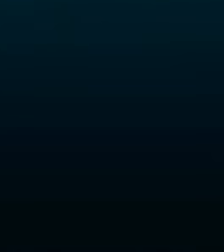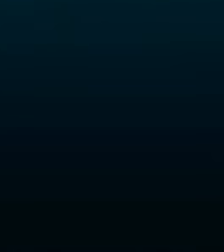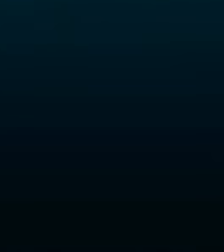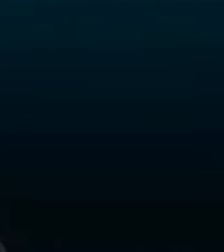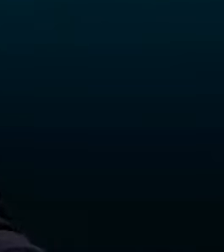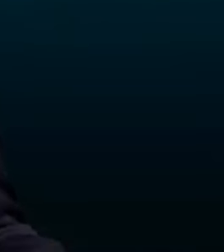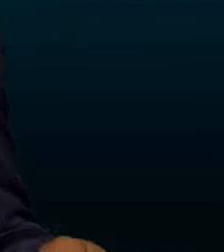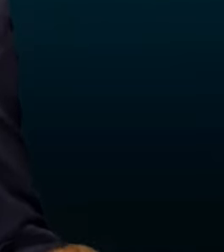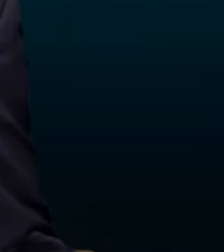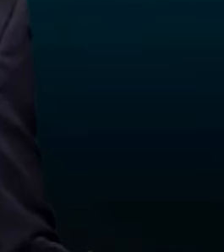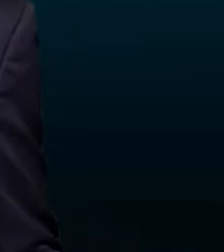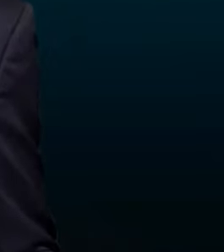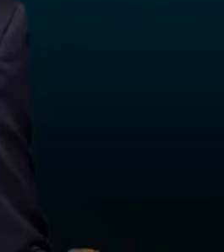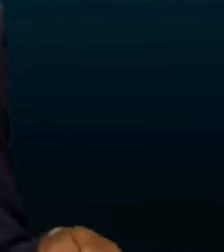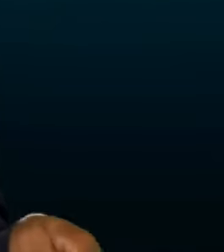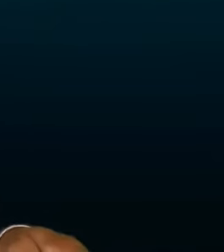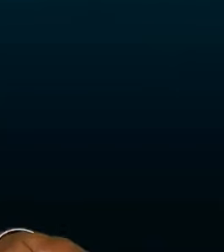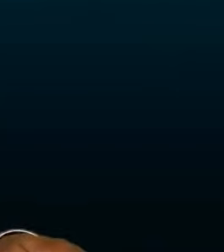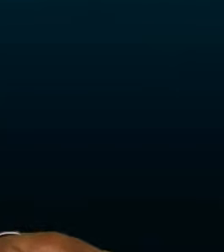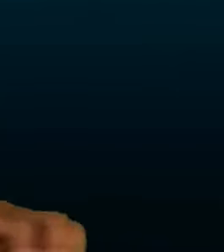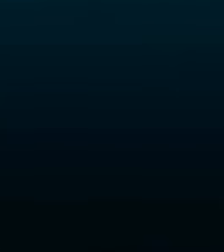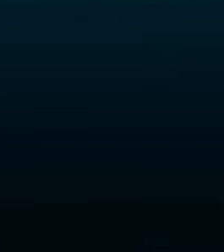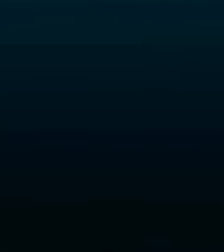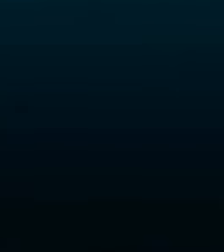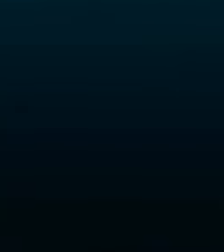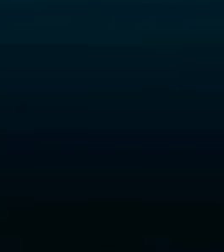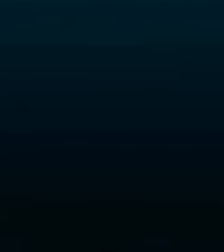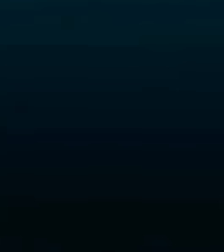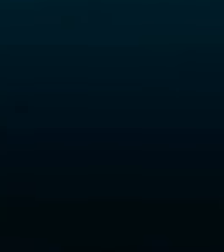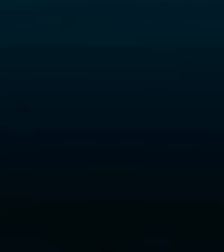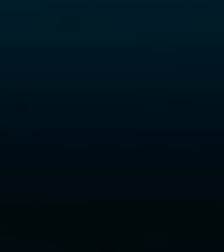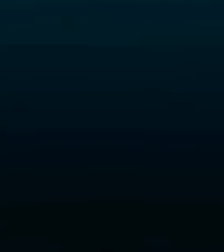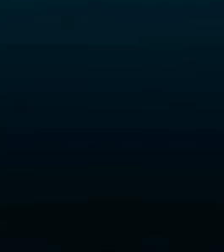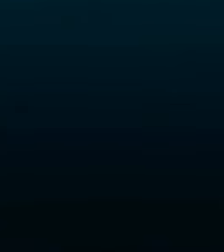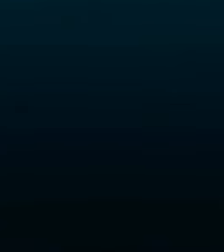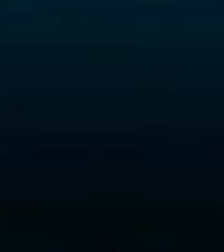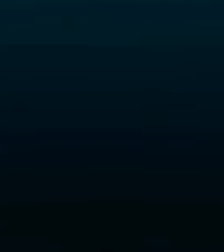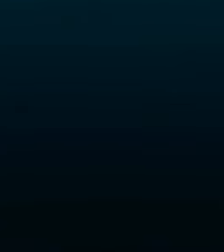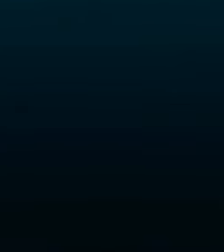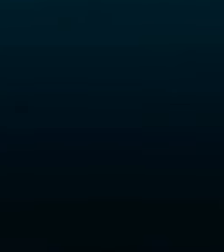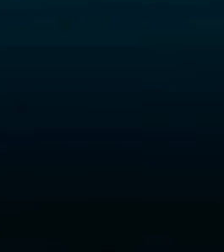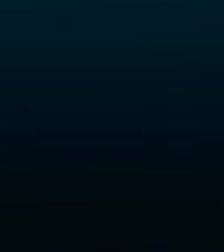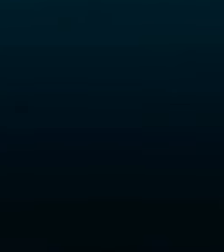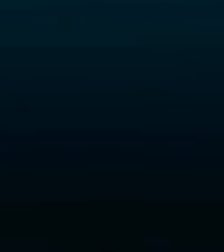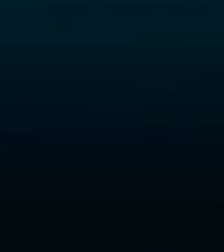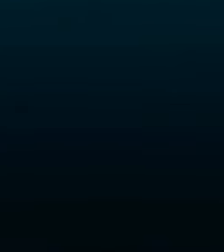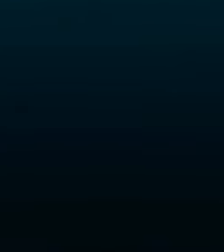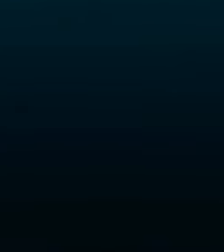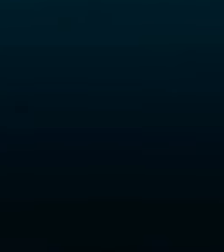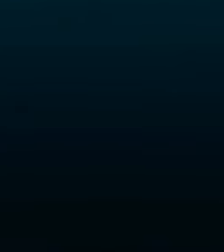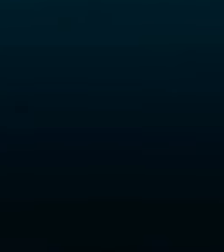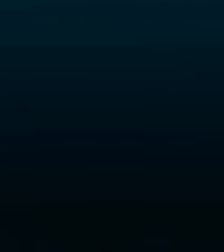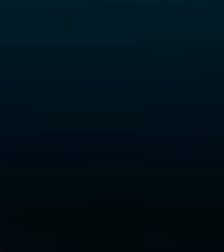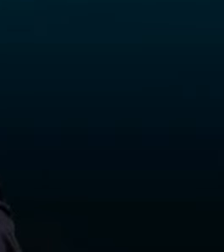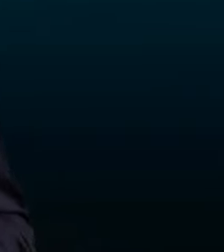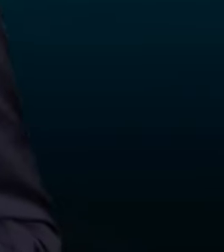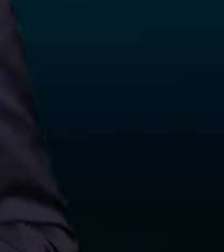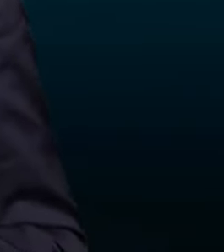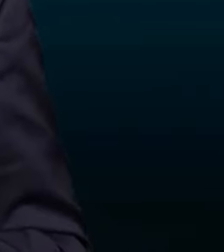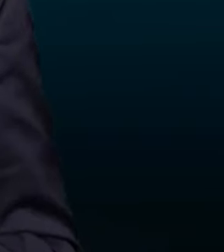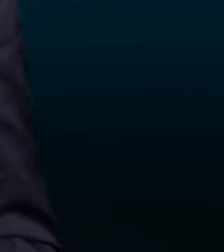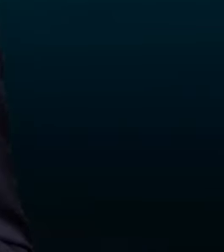end those are the six verses that will engage our attention in this Bible study once again is